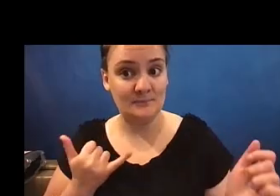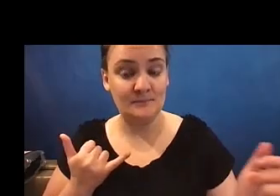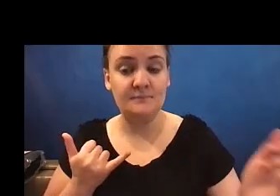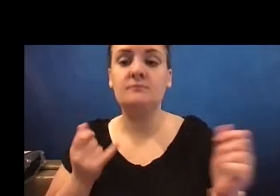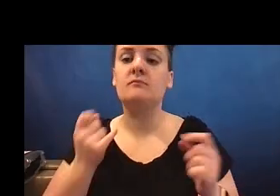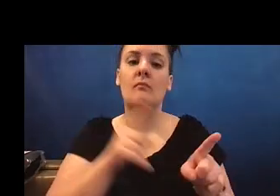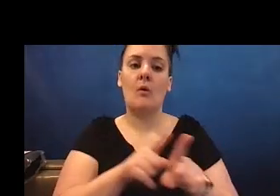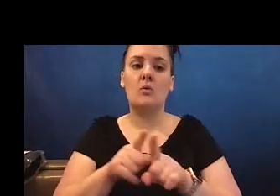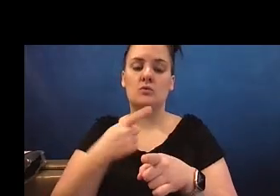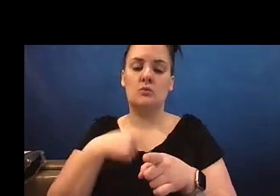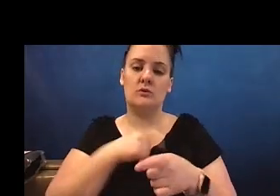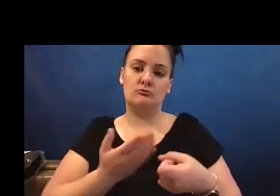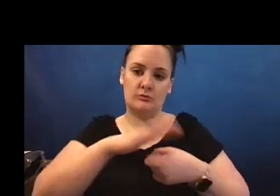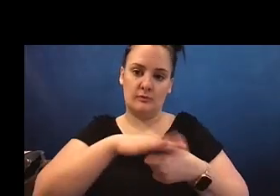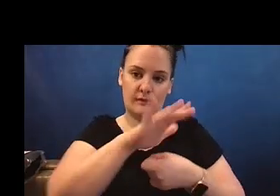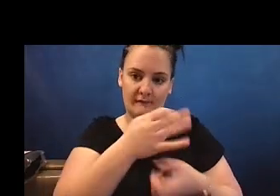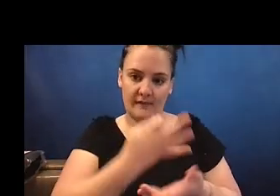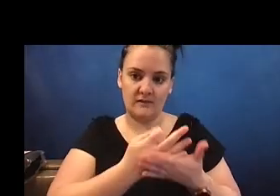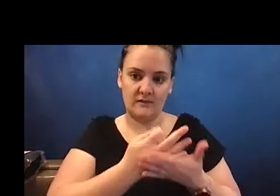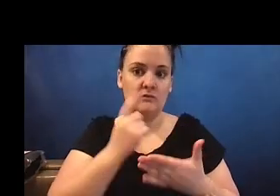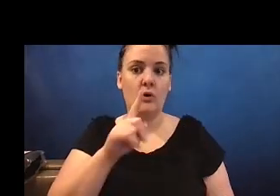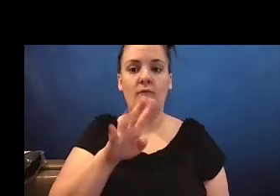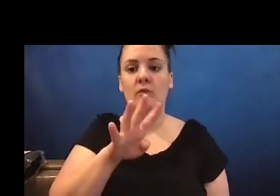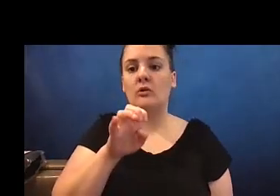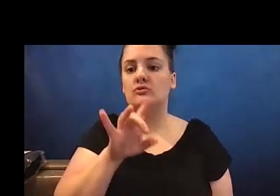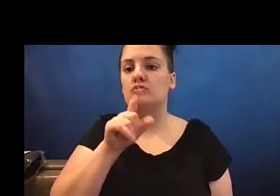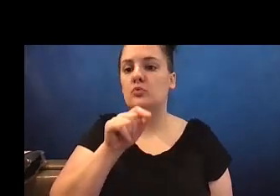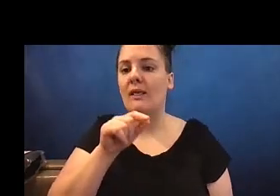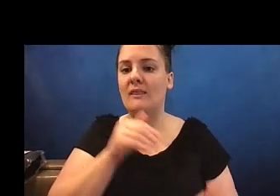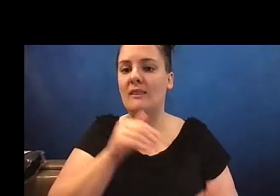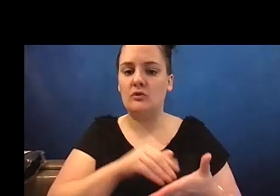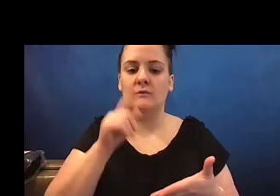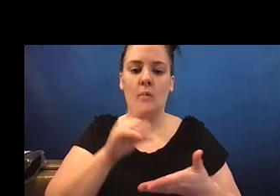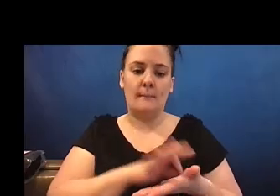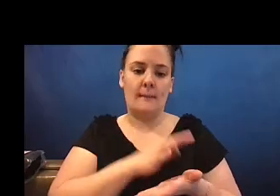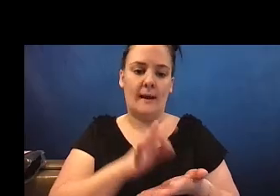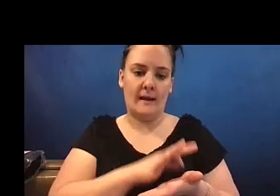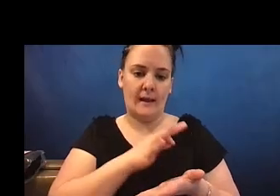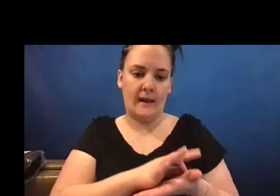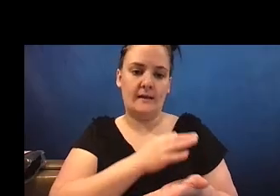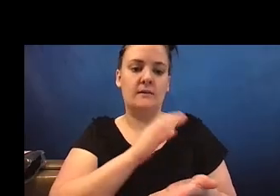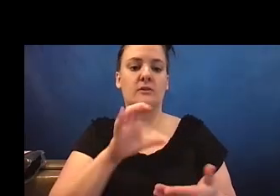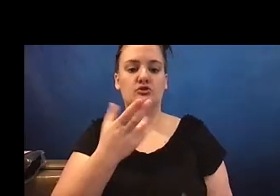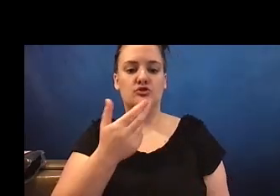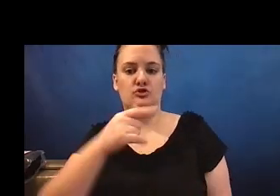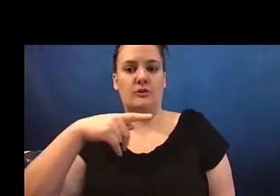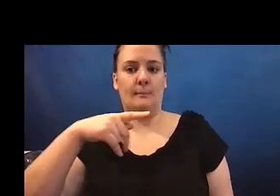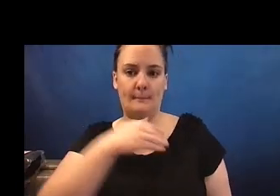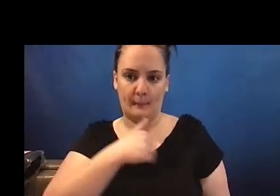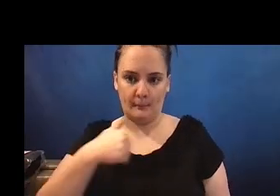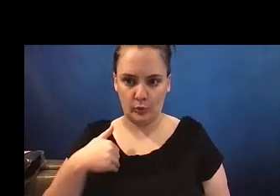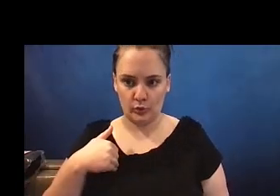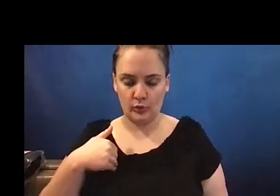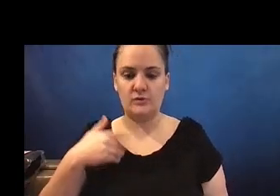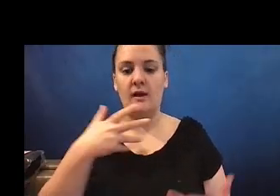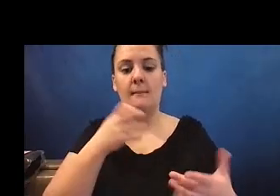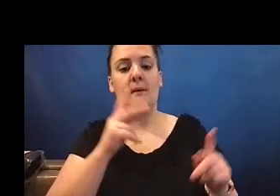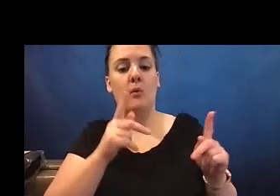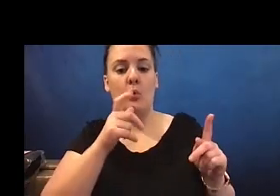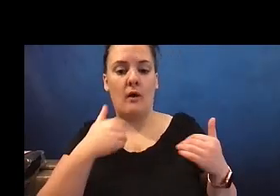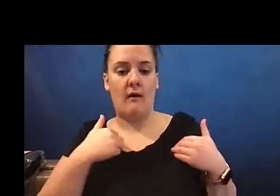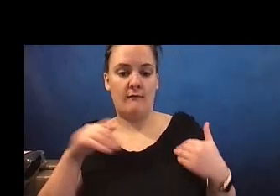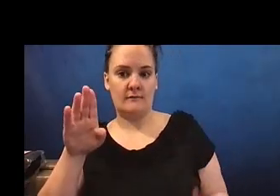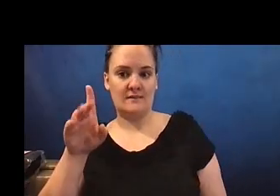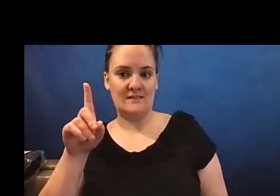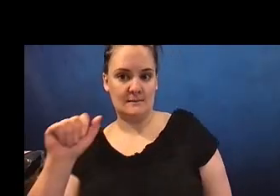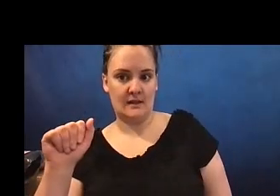for 420,000 Medicaid and CHIP members and the people for buy-in with disabilities. At the same time, we have this